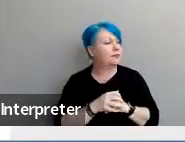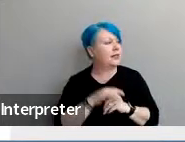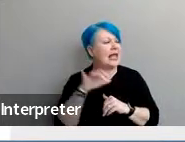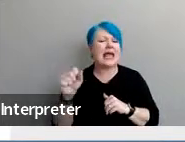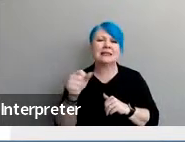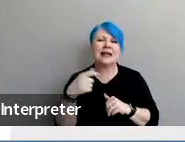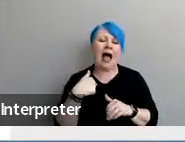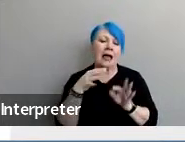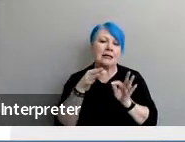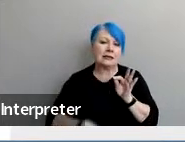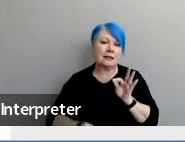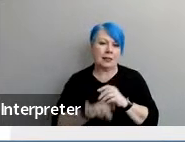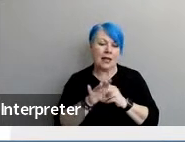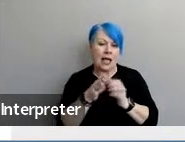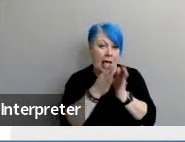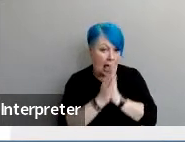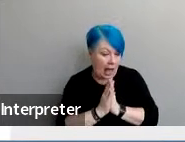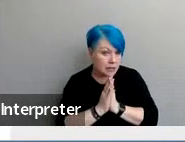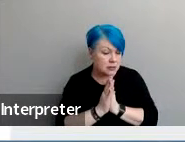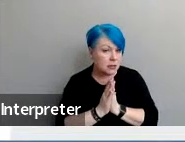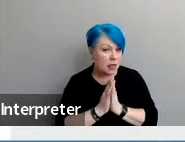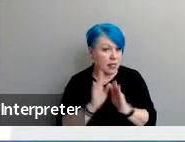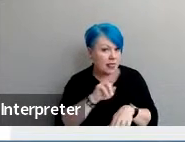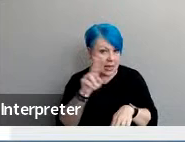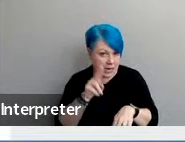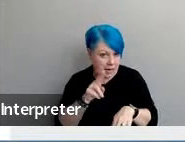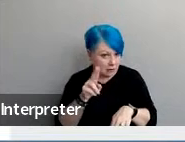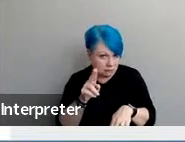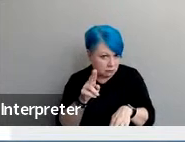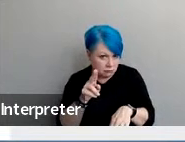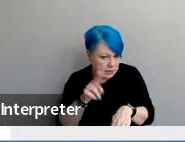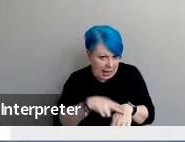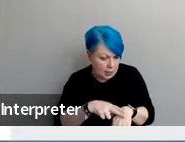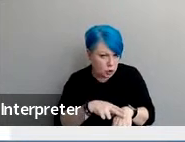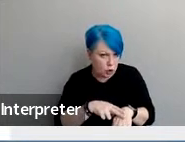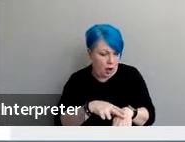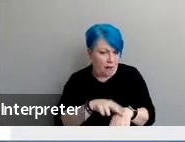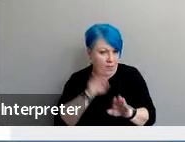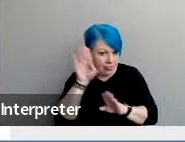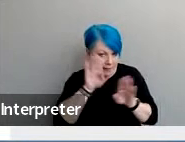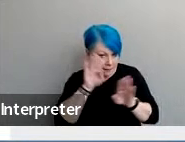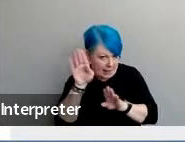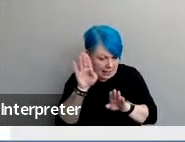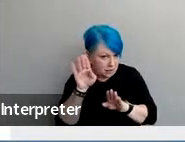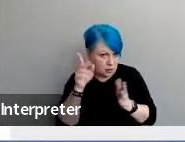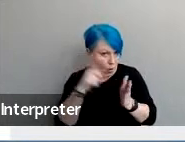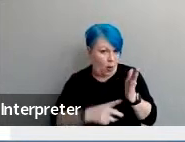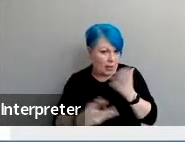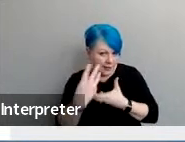simply asking the nature of what these bids consisted of.